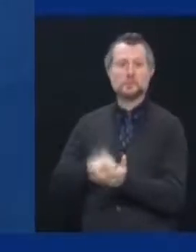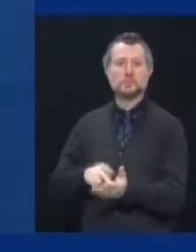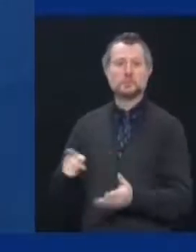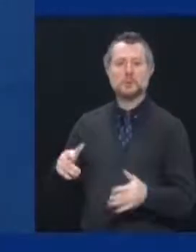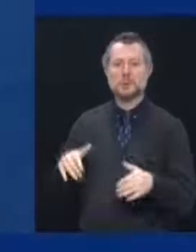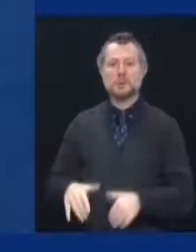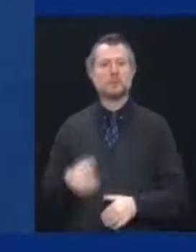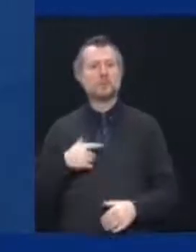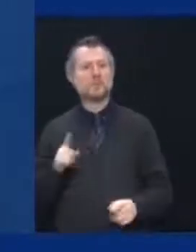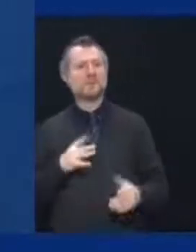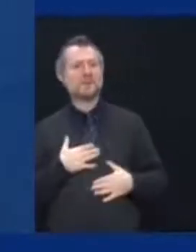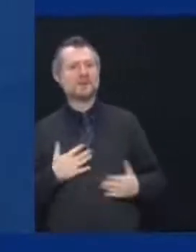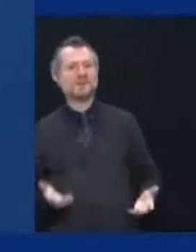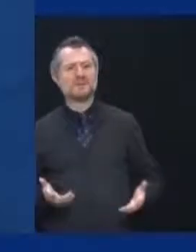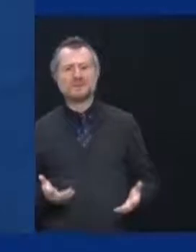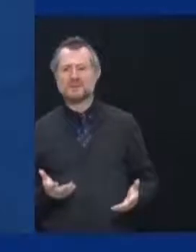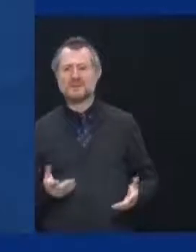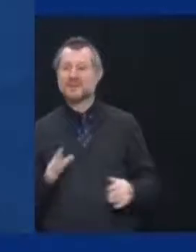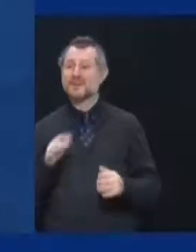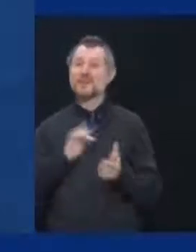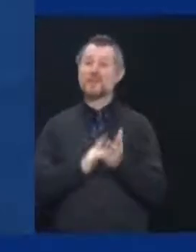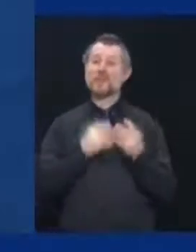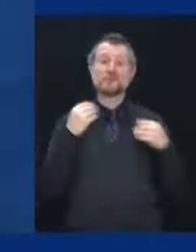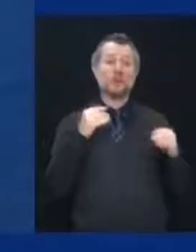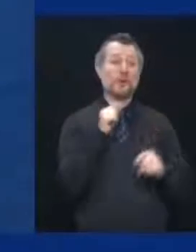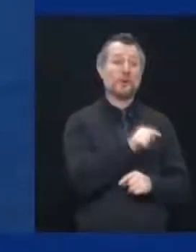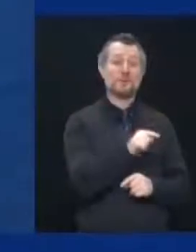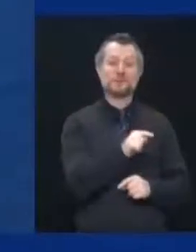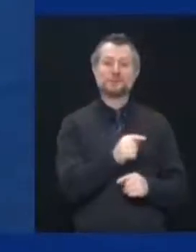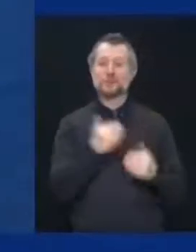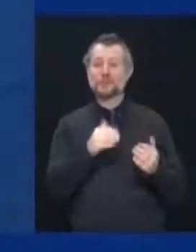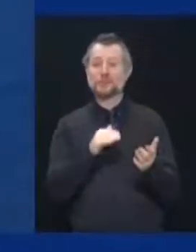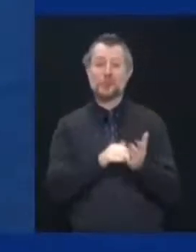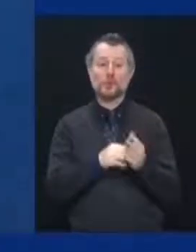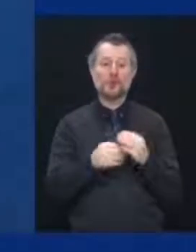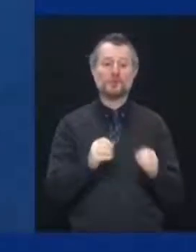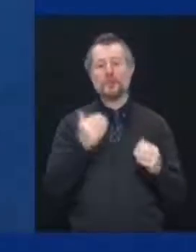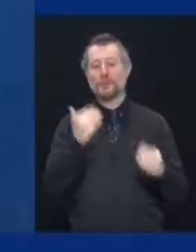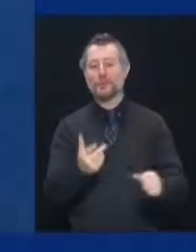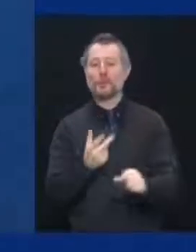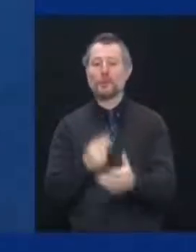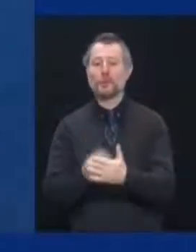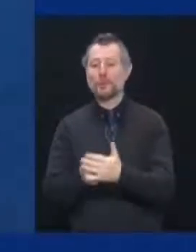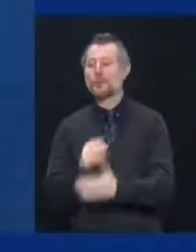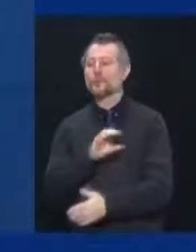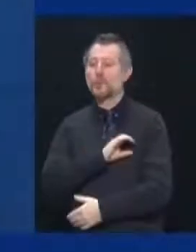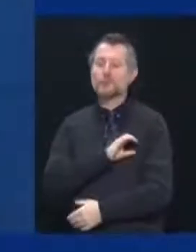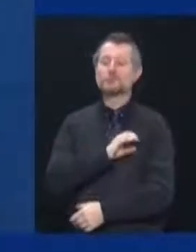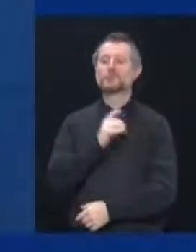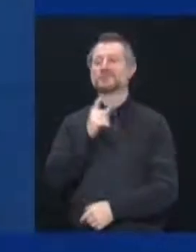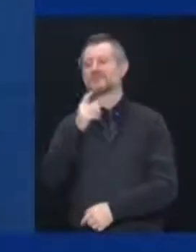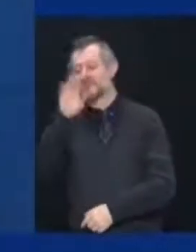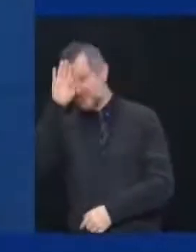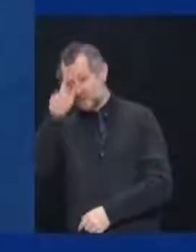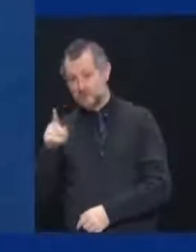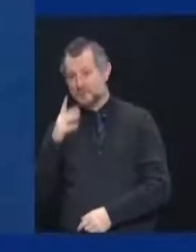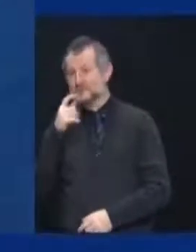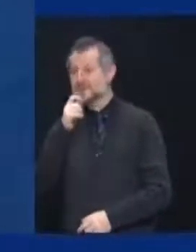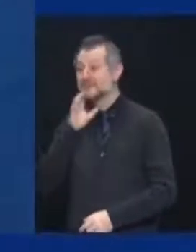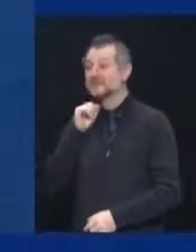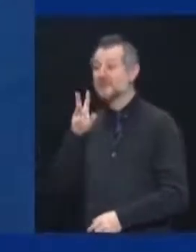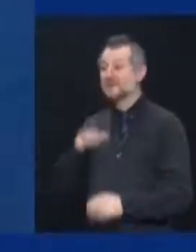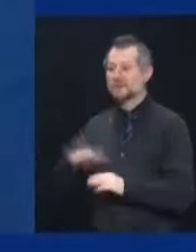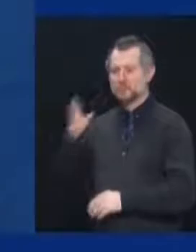shortchanged. Likewise, if the pharmacies and the doctor's offices are doing police and fire, then the 65-year-old is